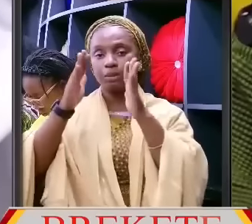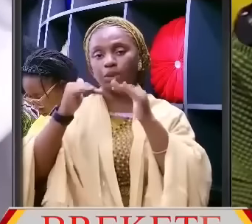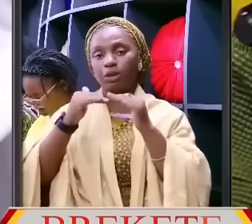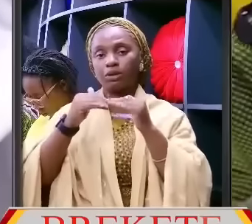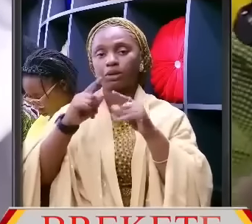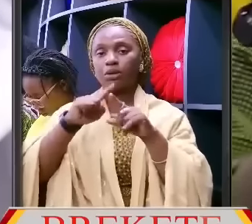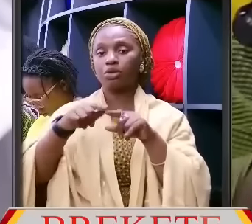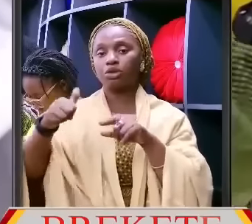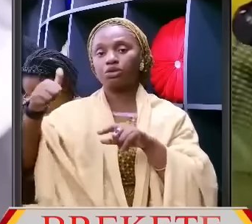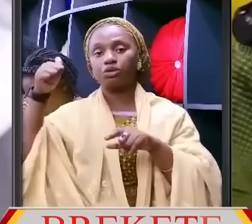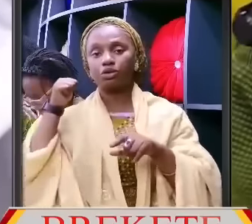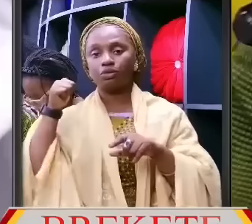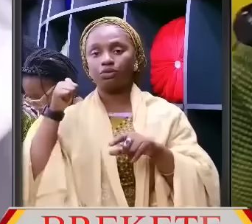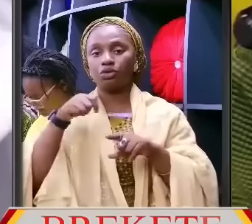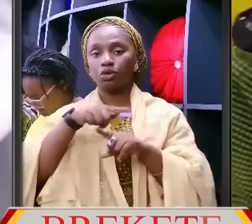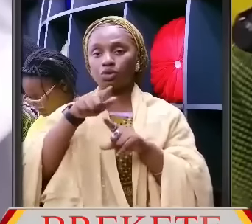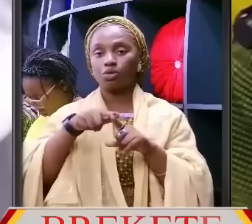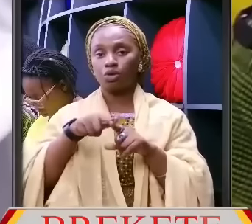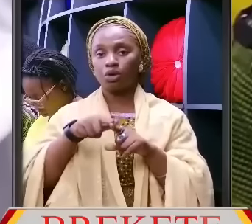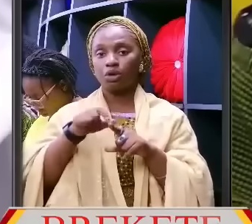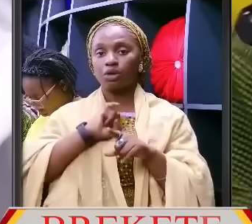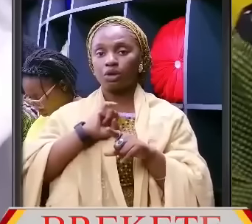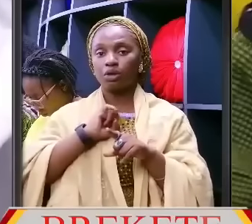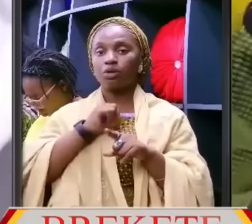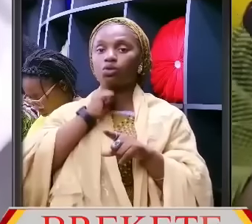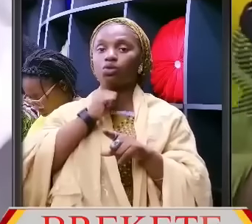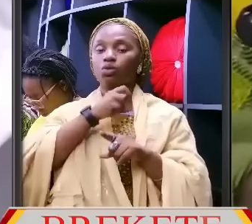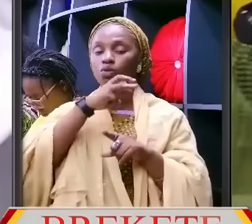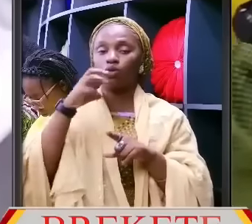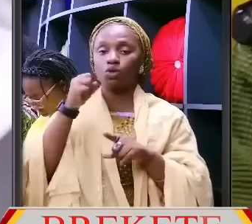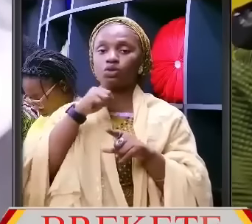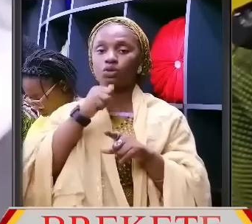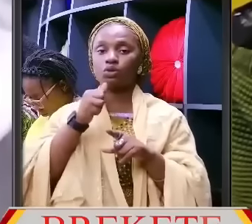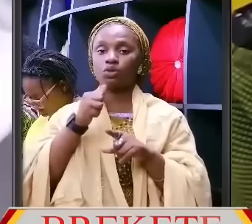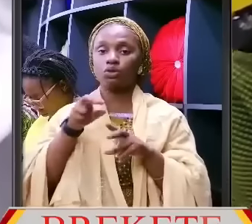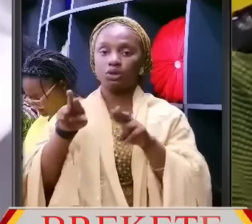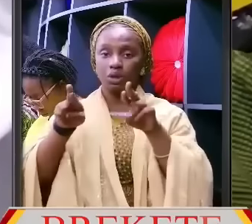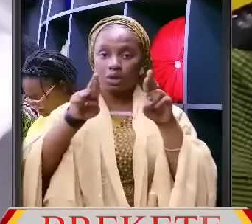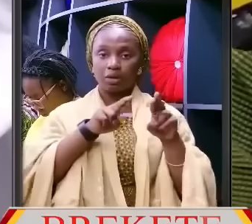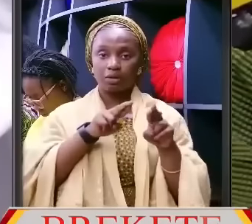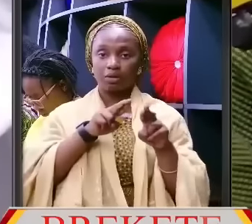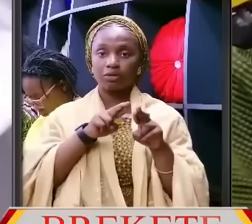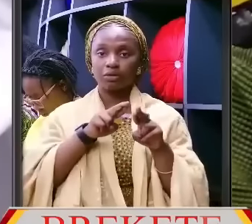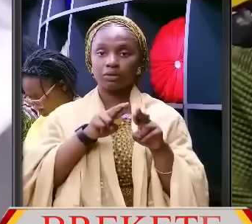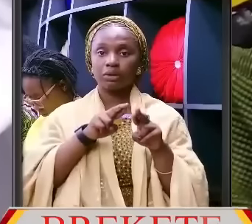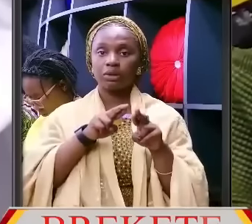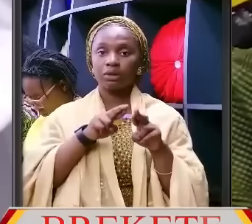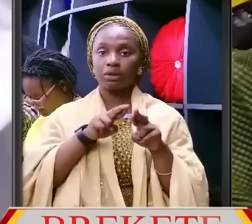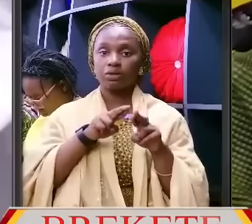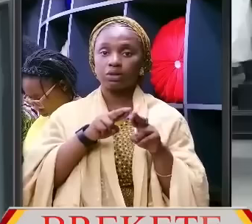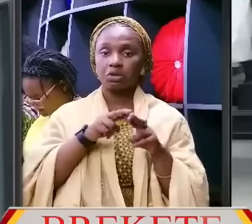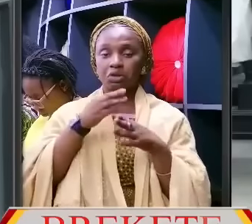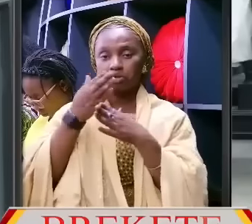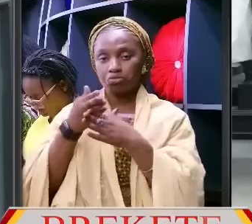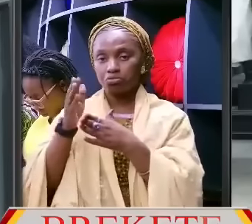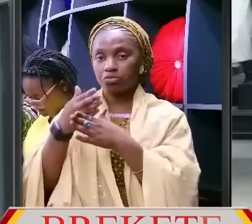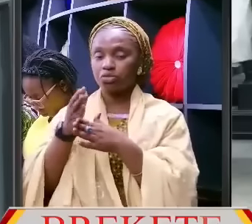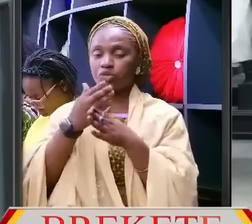they share that for each woman. My mother, my daughter, and I will call live inside the room. I've been here when I did Abuja here.